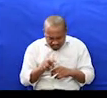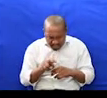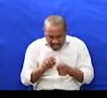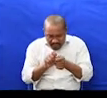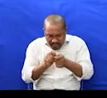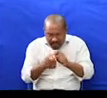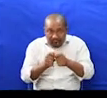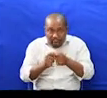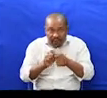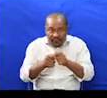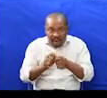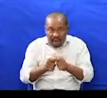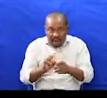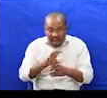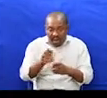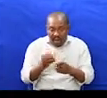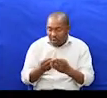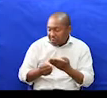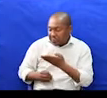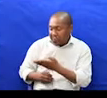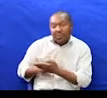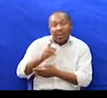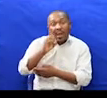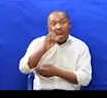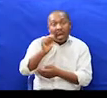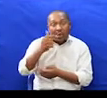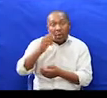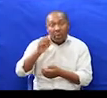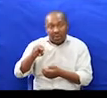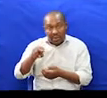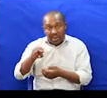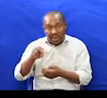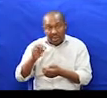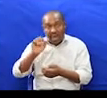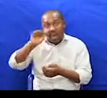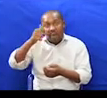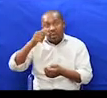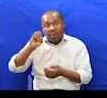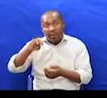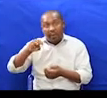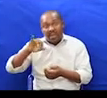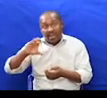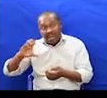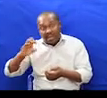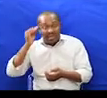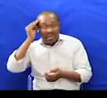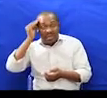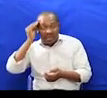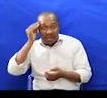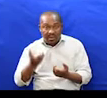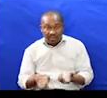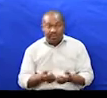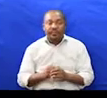modify all this Dalton's atomic theory. Okay. They came